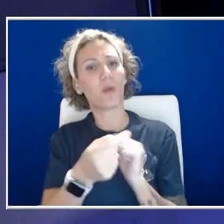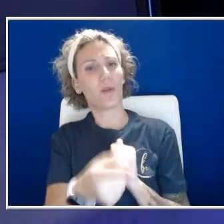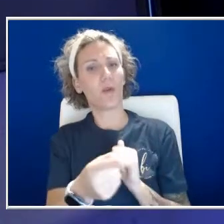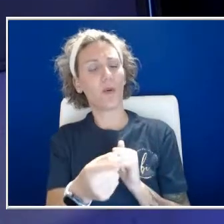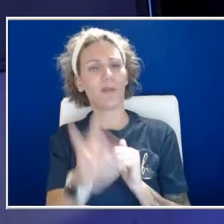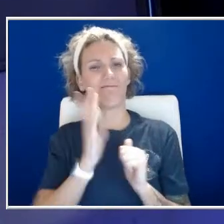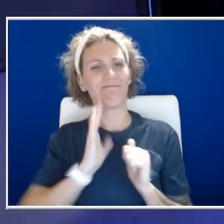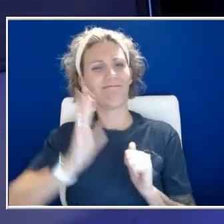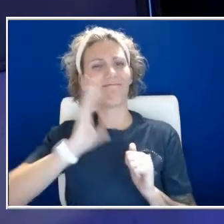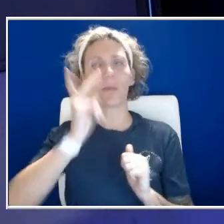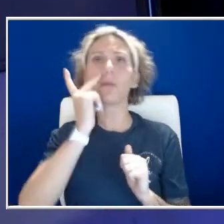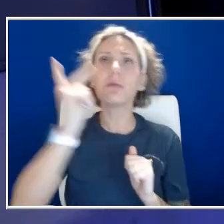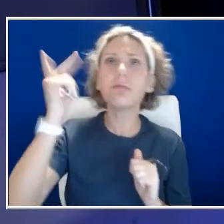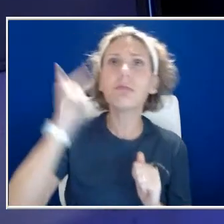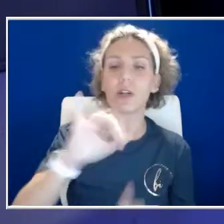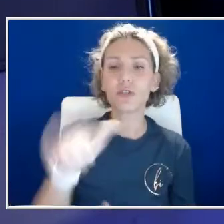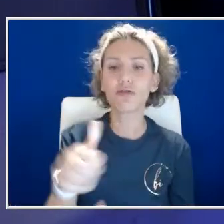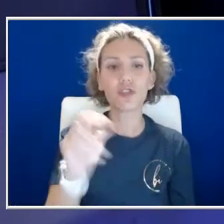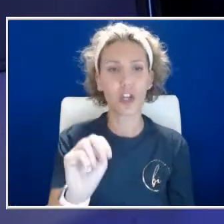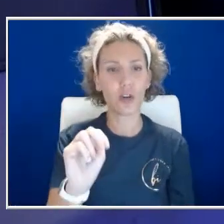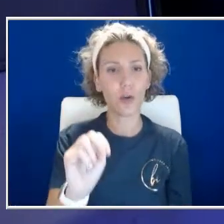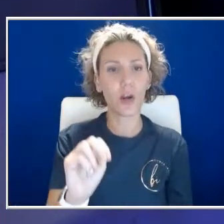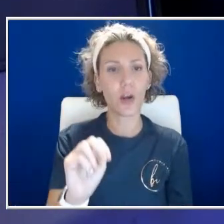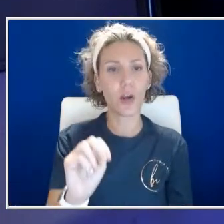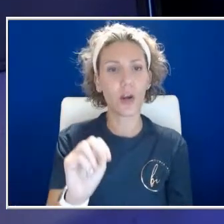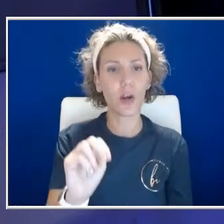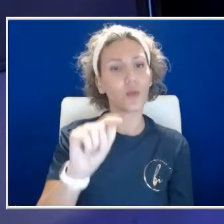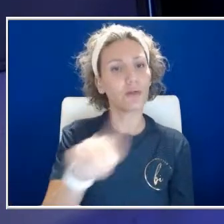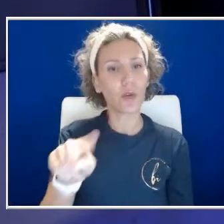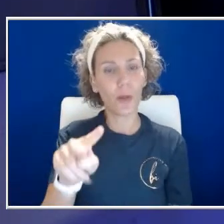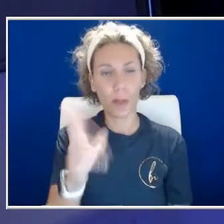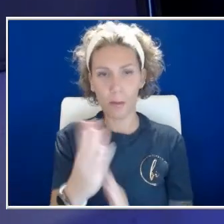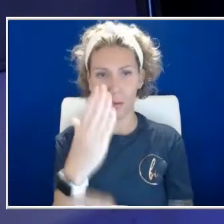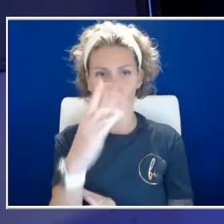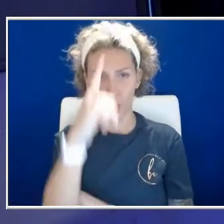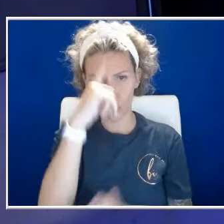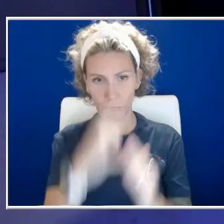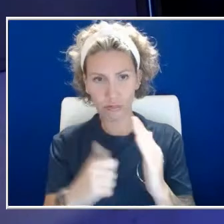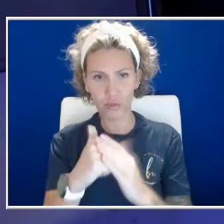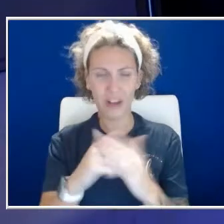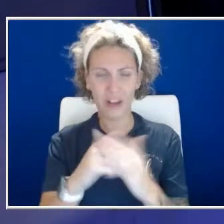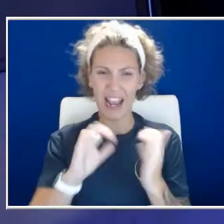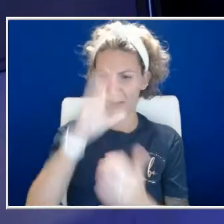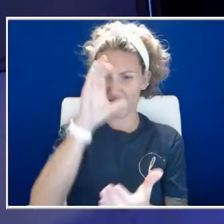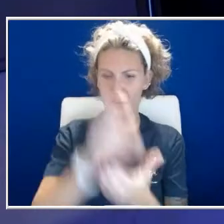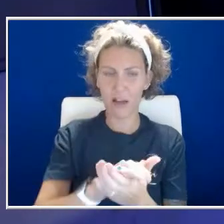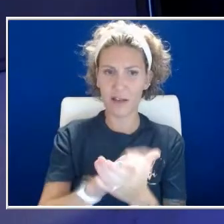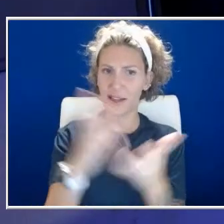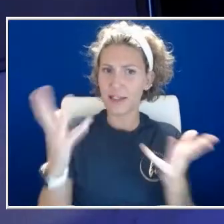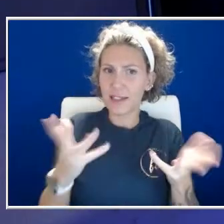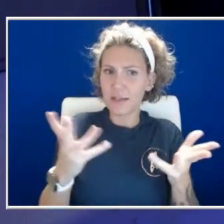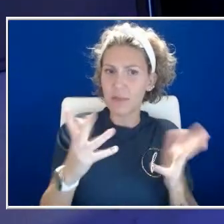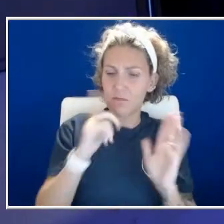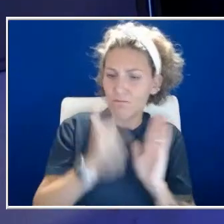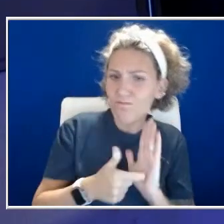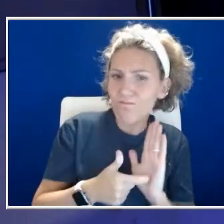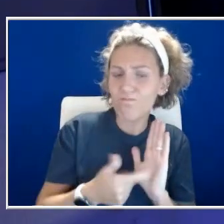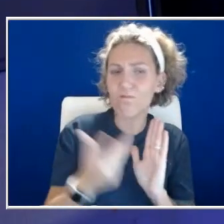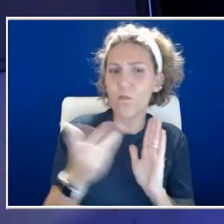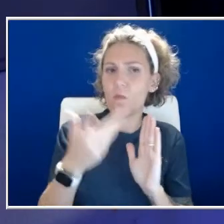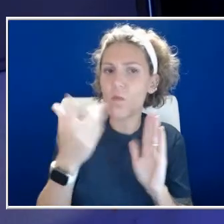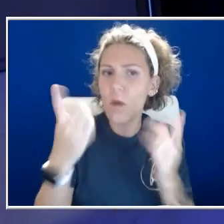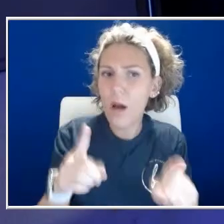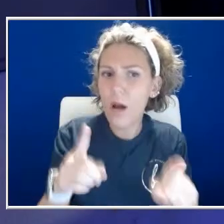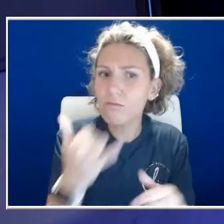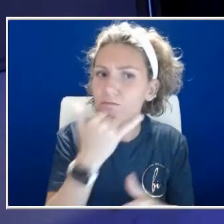January 2022, the morning of your stroke. How did your husband play a role in recognizing that something was wrong?